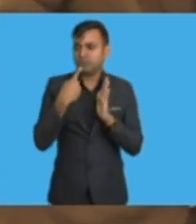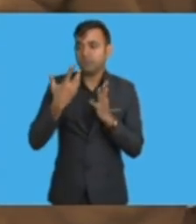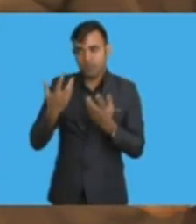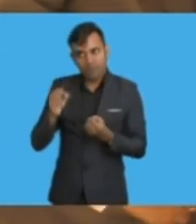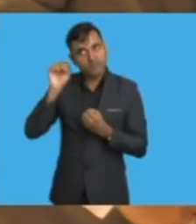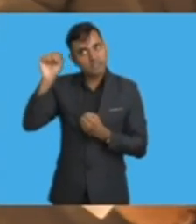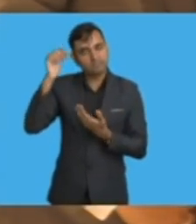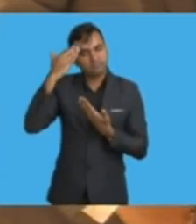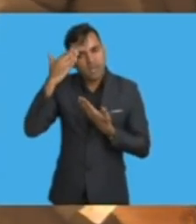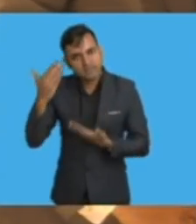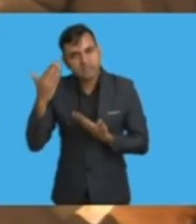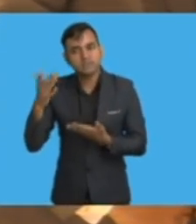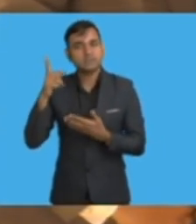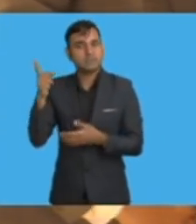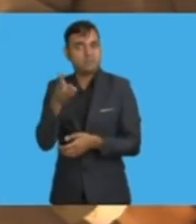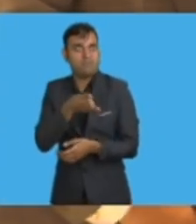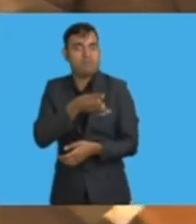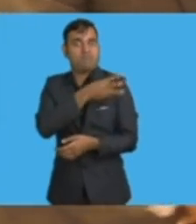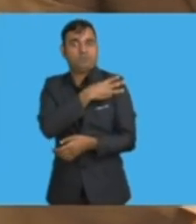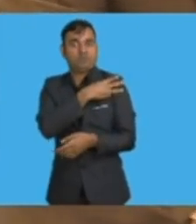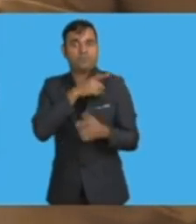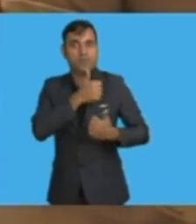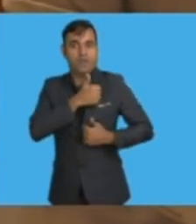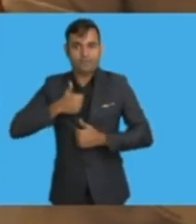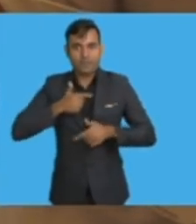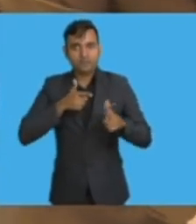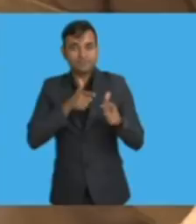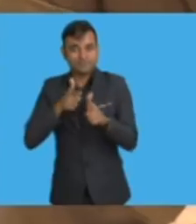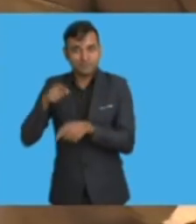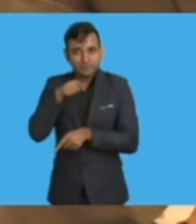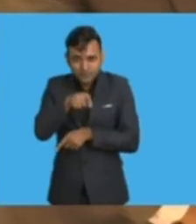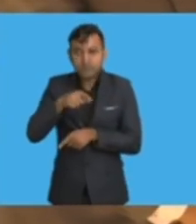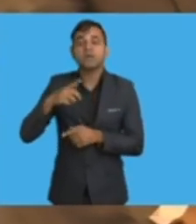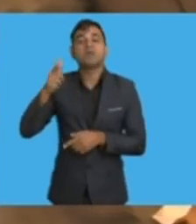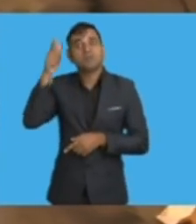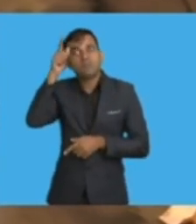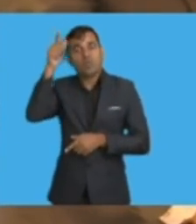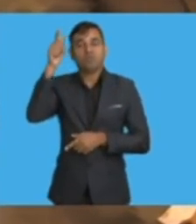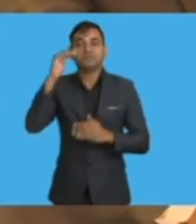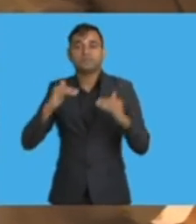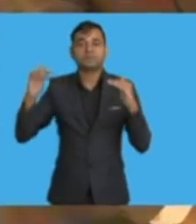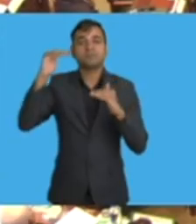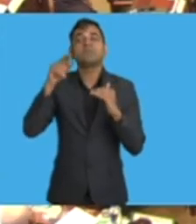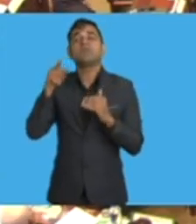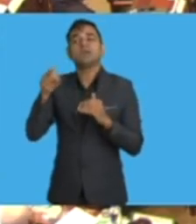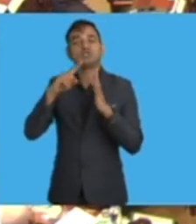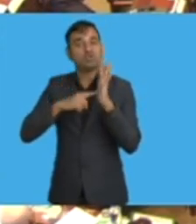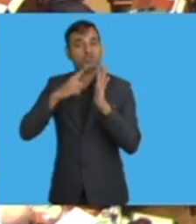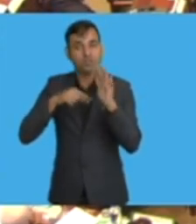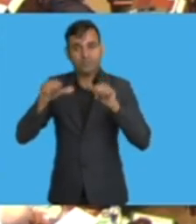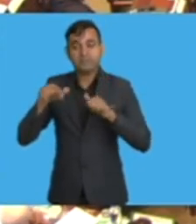His Excellency Major General Jioji Konrote to be reappointed as the President of the Republic of